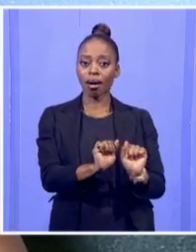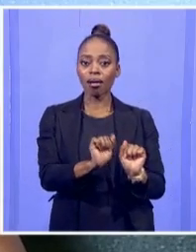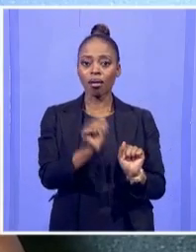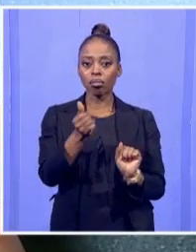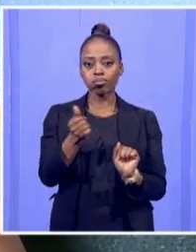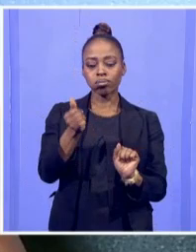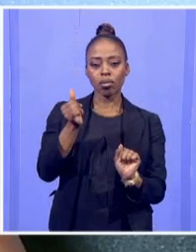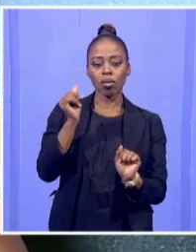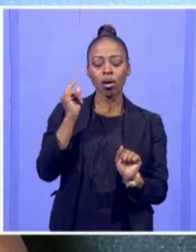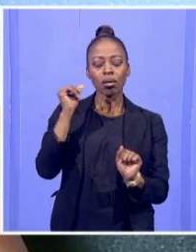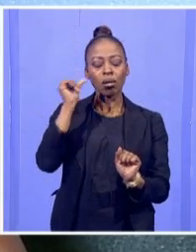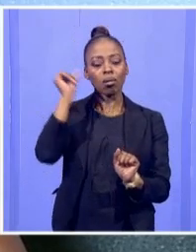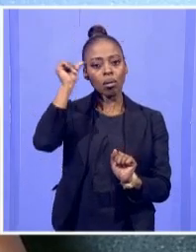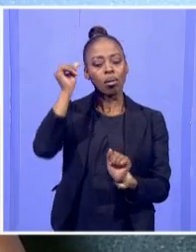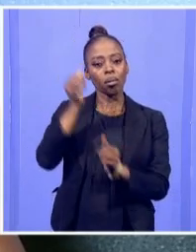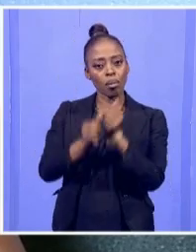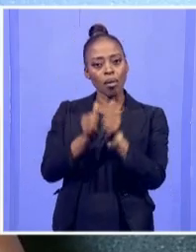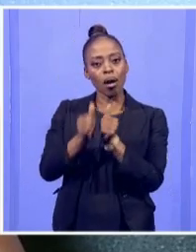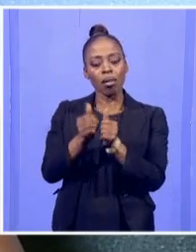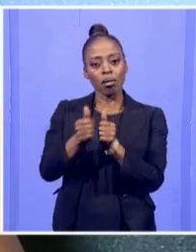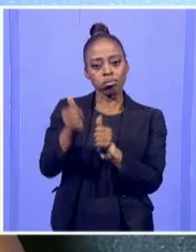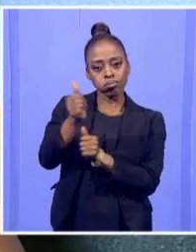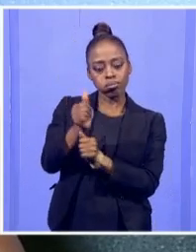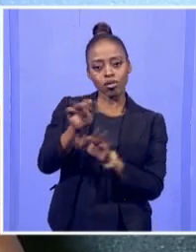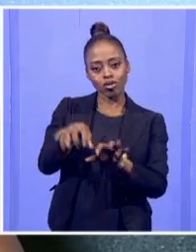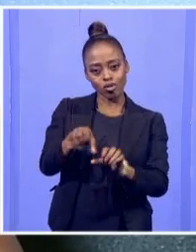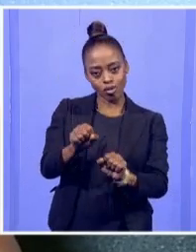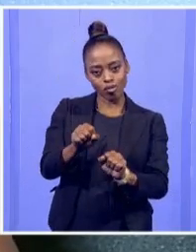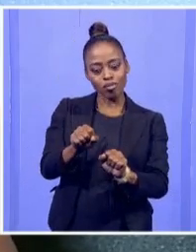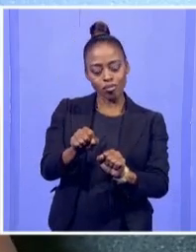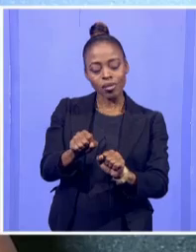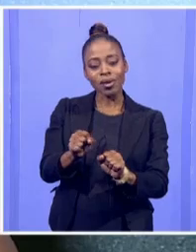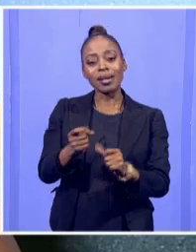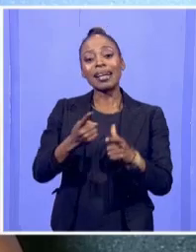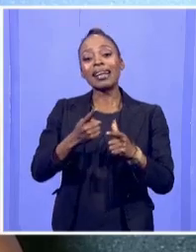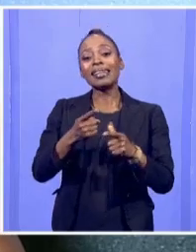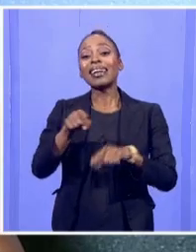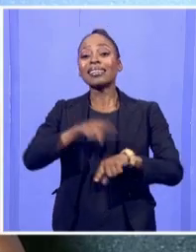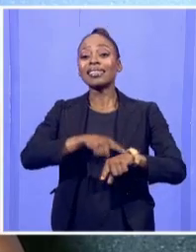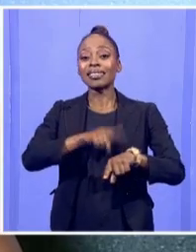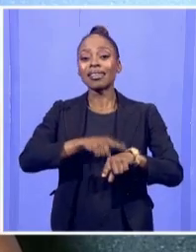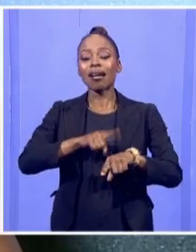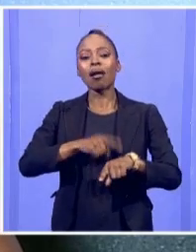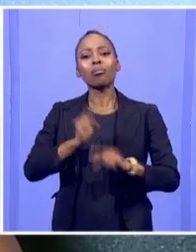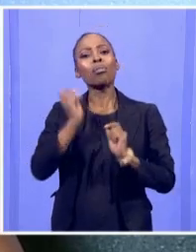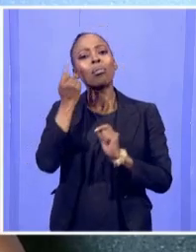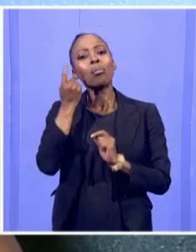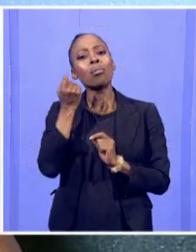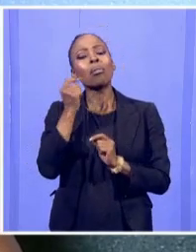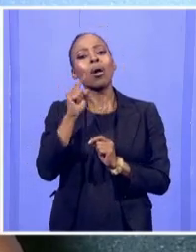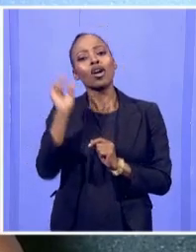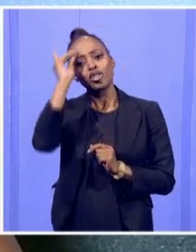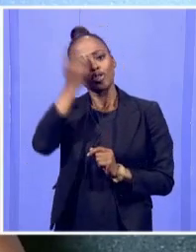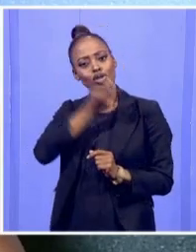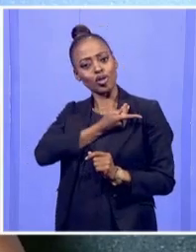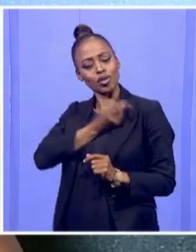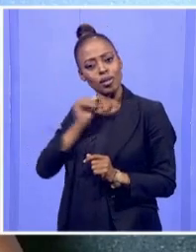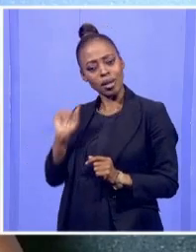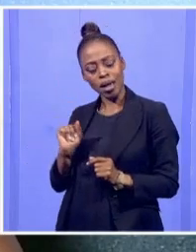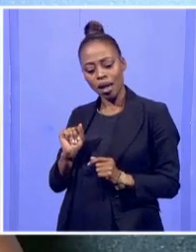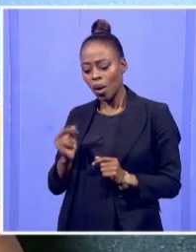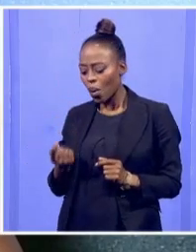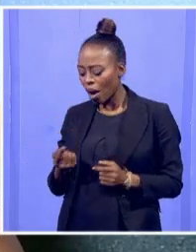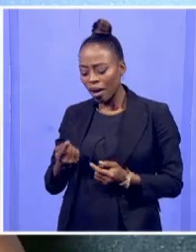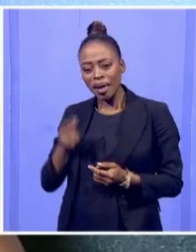her older brother, Bakhoma Mpapatla, took over the reins as regent. And at that time, the understanding that her daughter, who was a few months